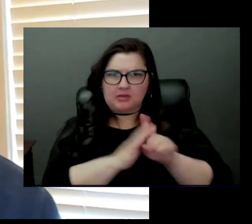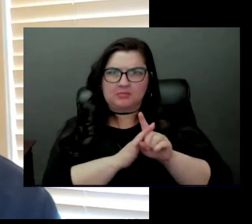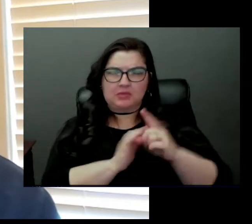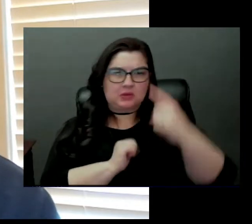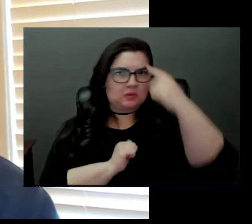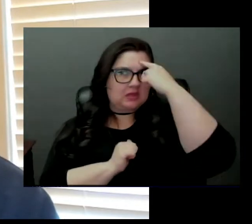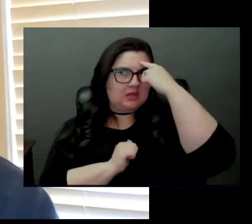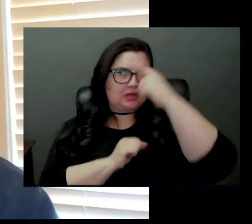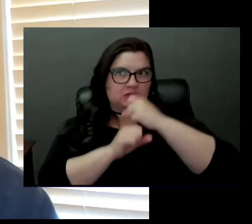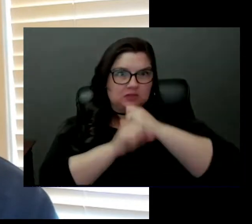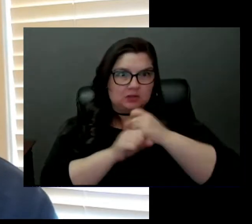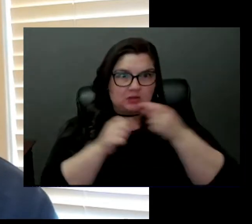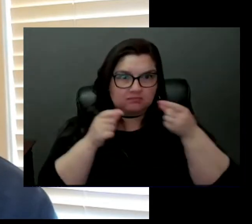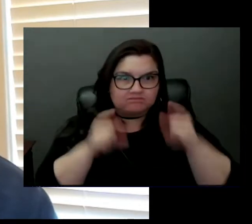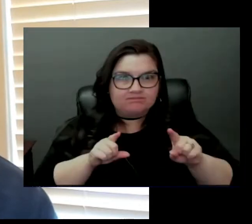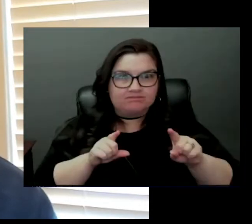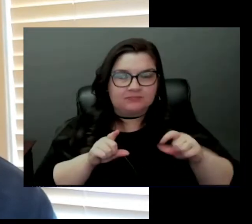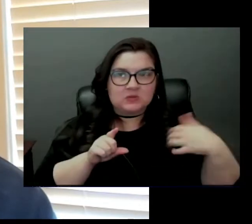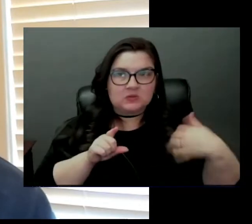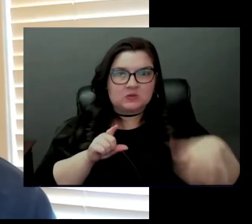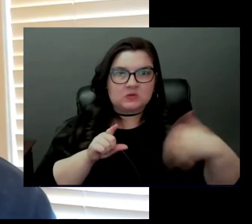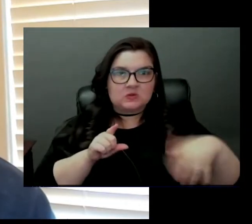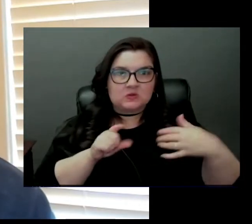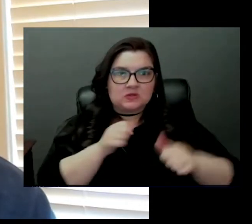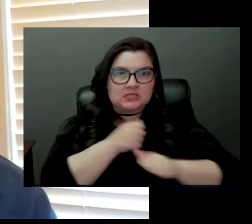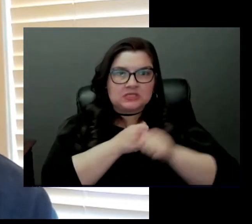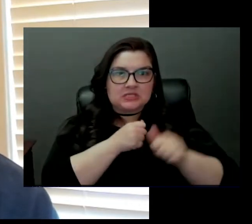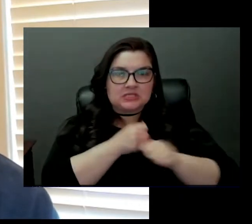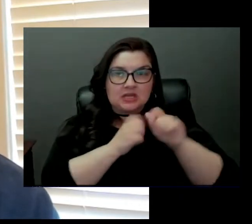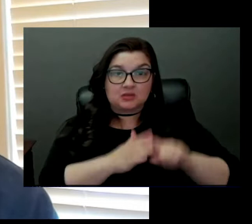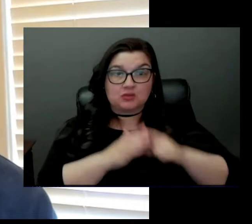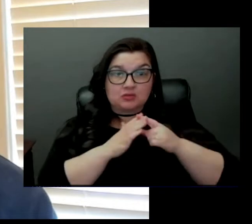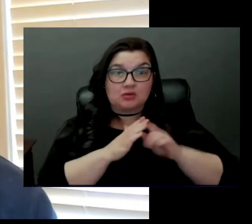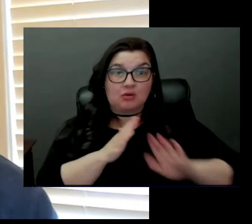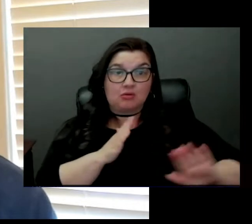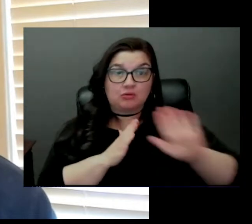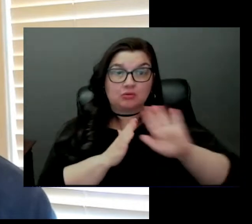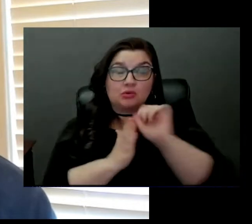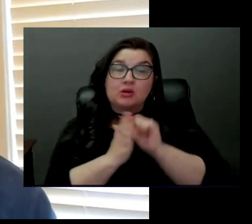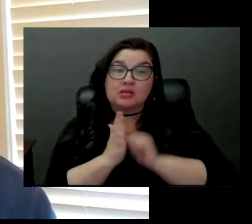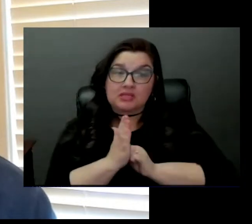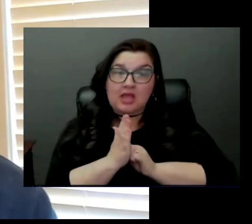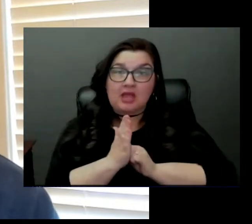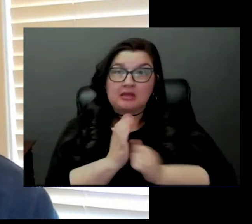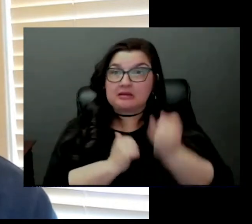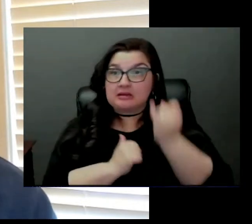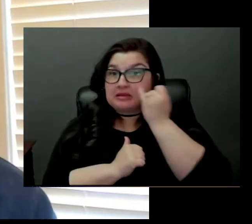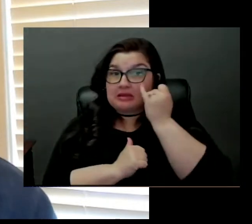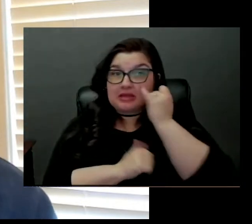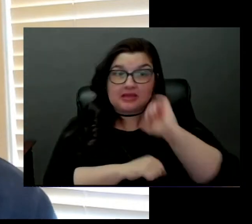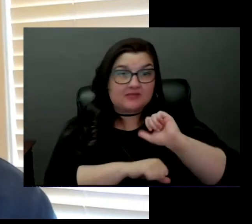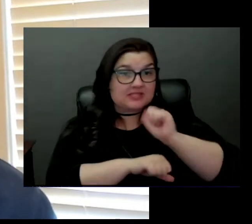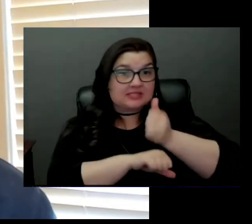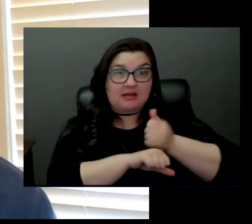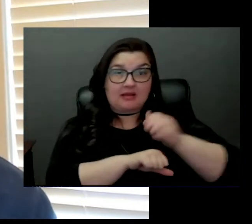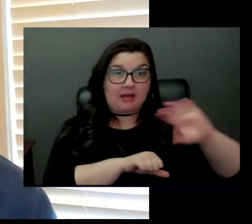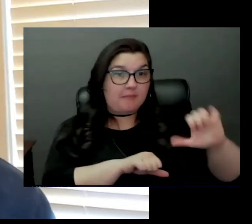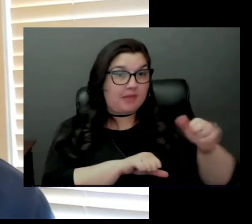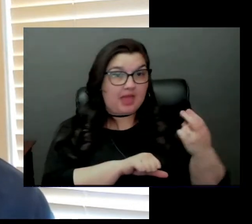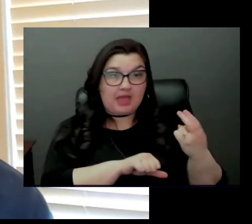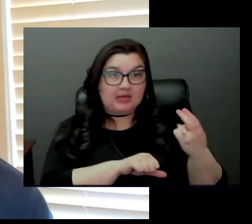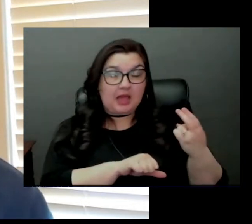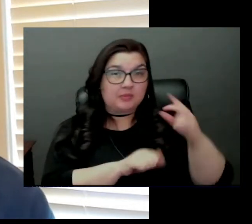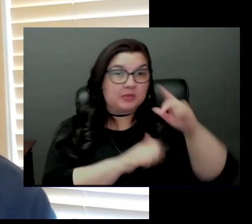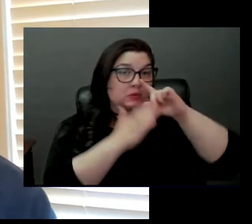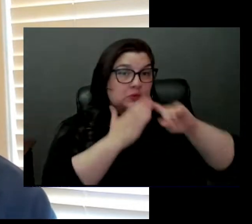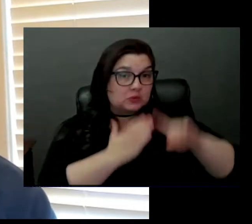event that has started in your account, if you haven't already set up a mechanism to look into these